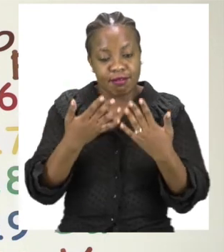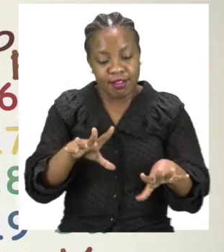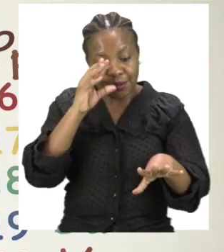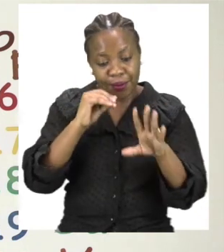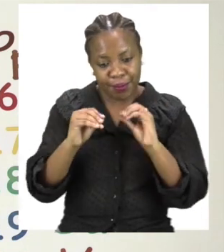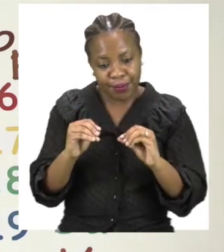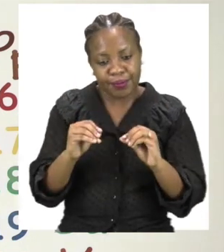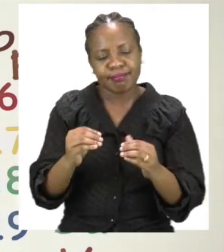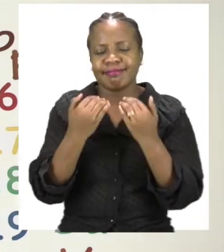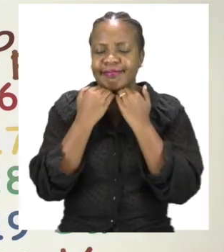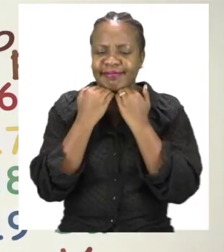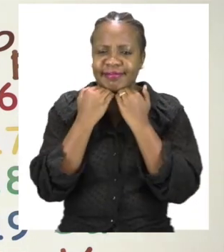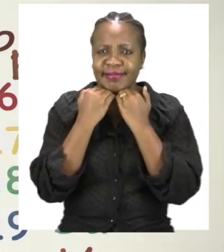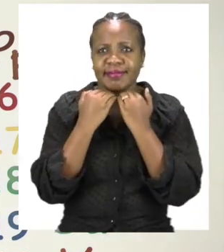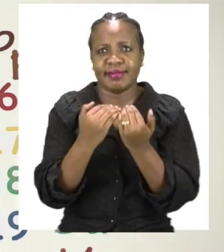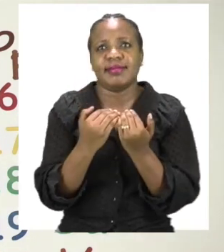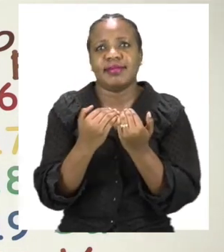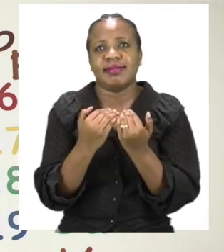us to sanitize.